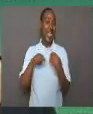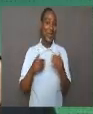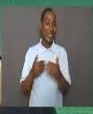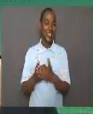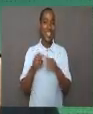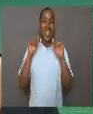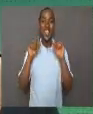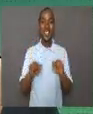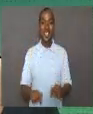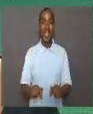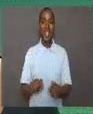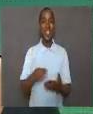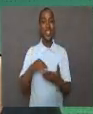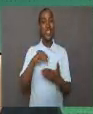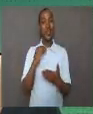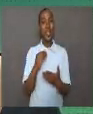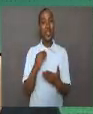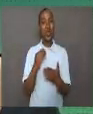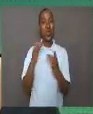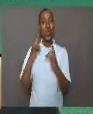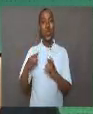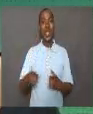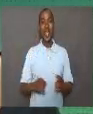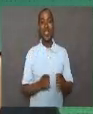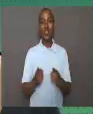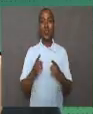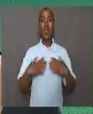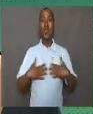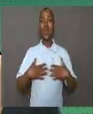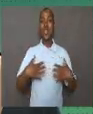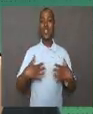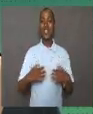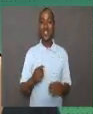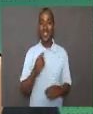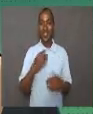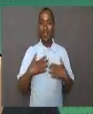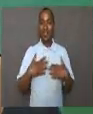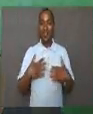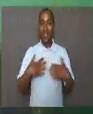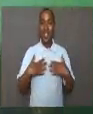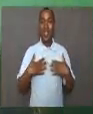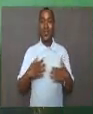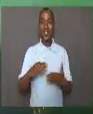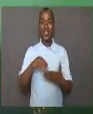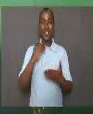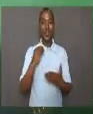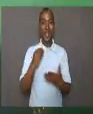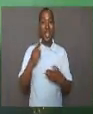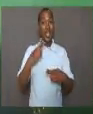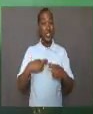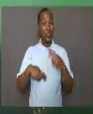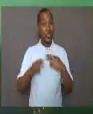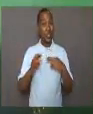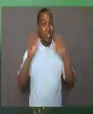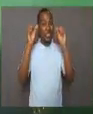lesson. Today, we studied the mechanism of breathing. We learned how